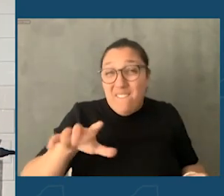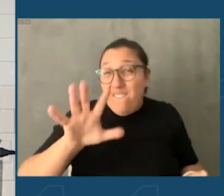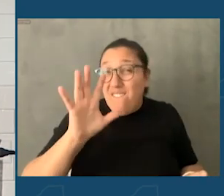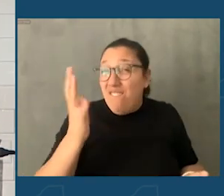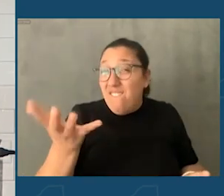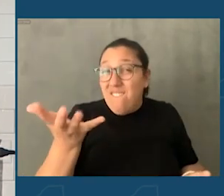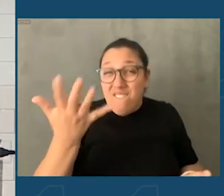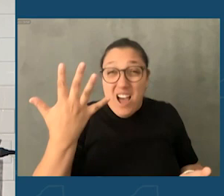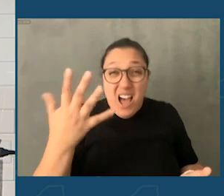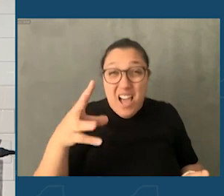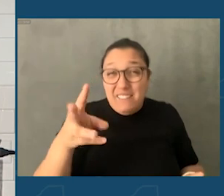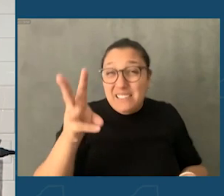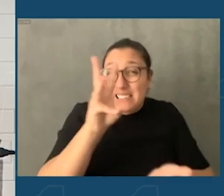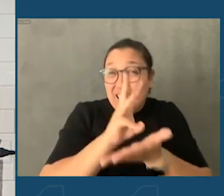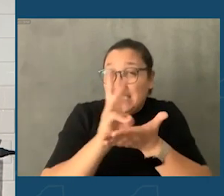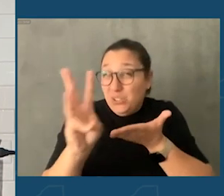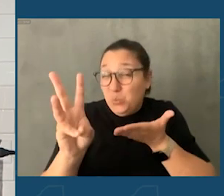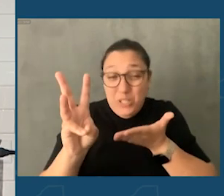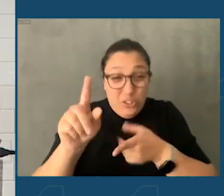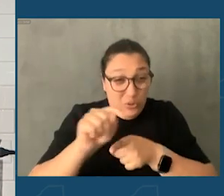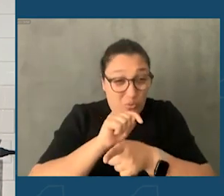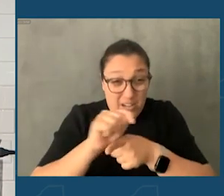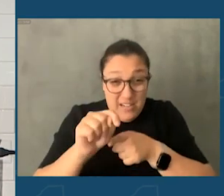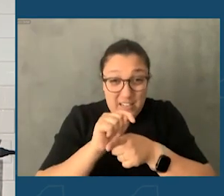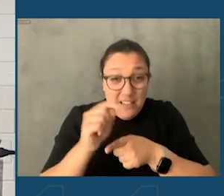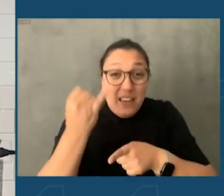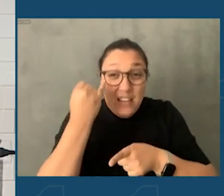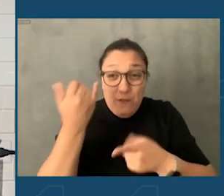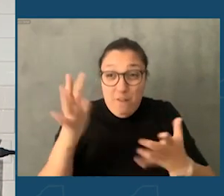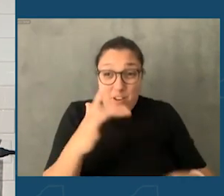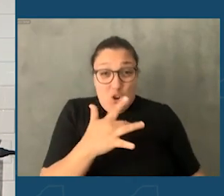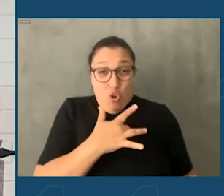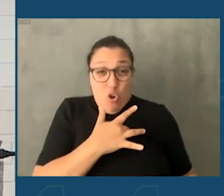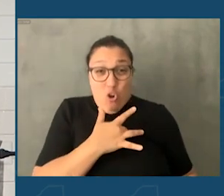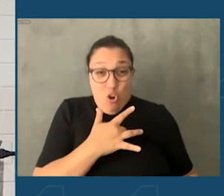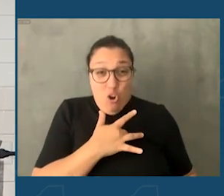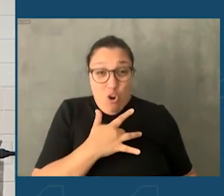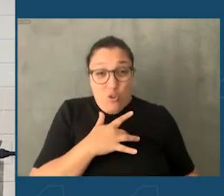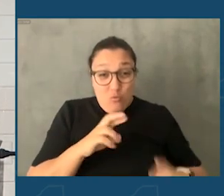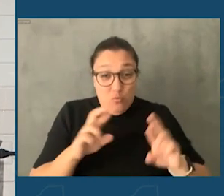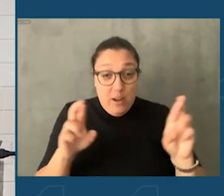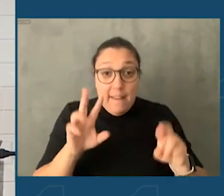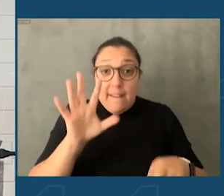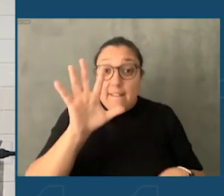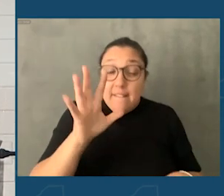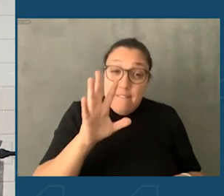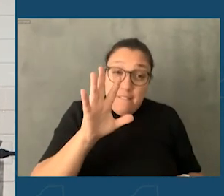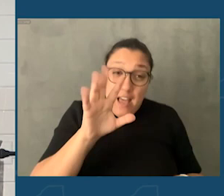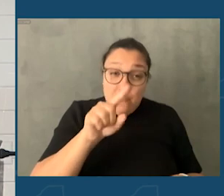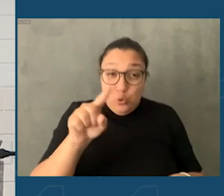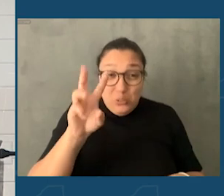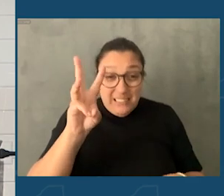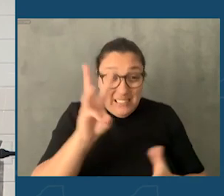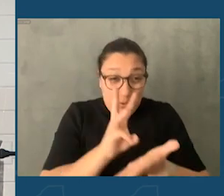someone who, as I said, has a heart for hospitality and a good work ethic. In 5 to 6 weeks of training, which we will